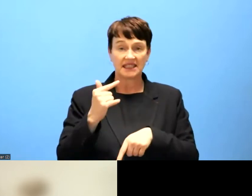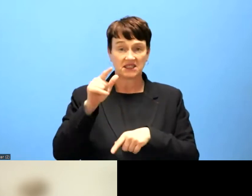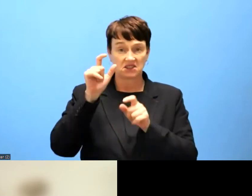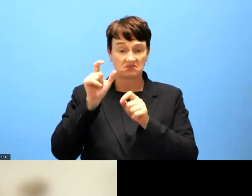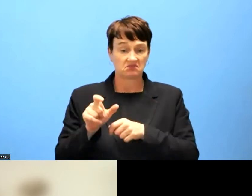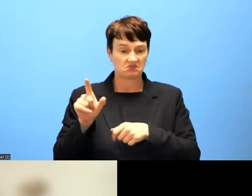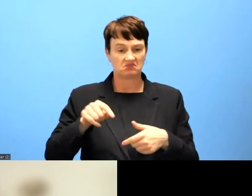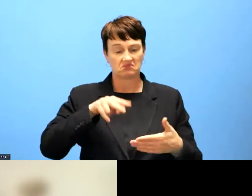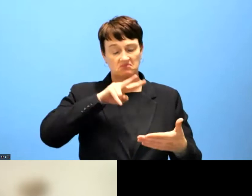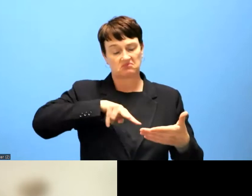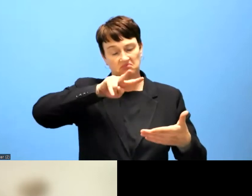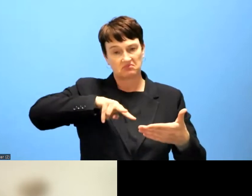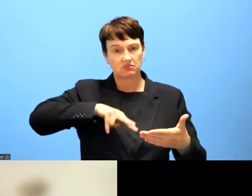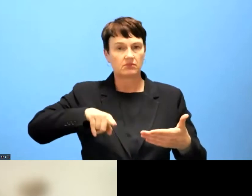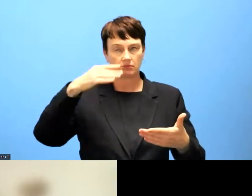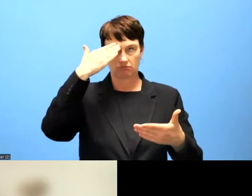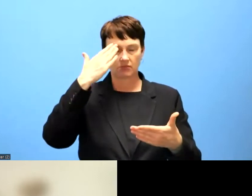matter for real users.